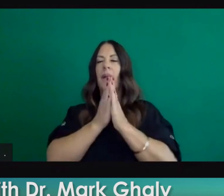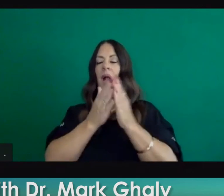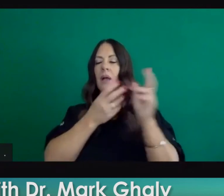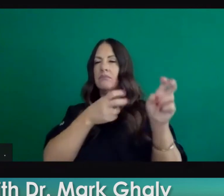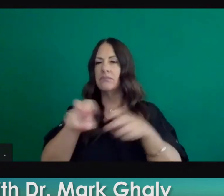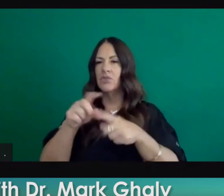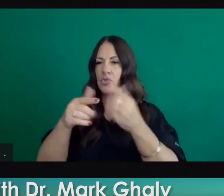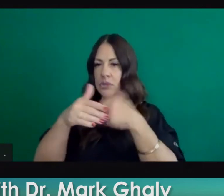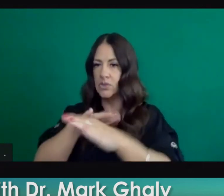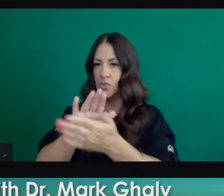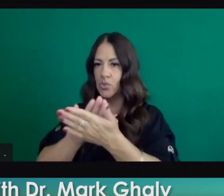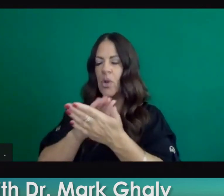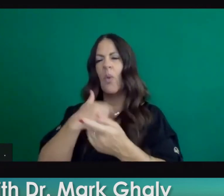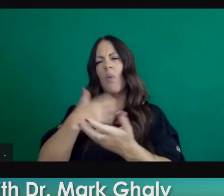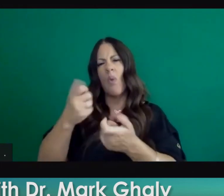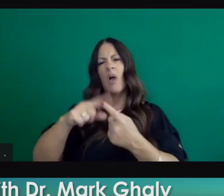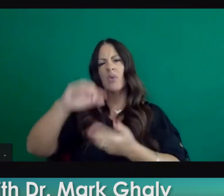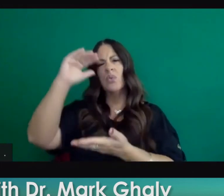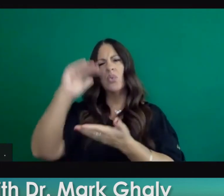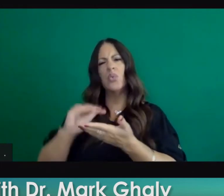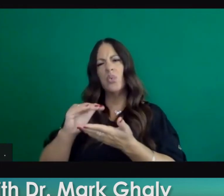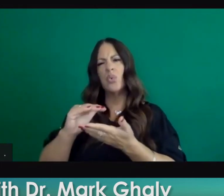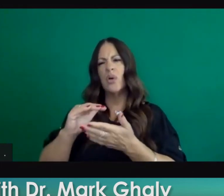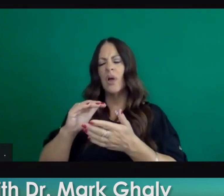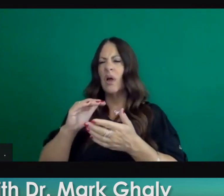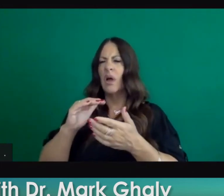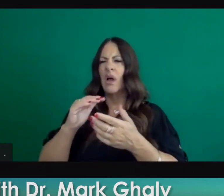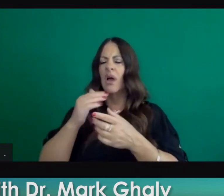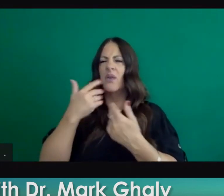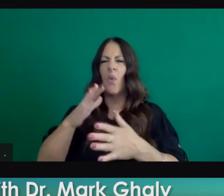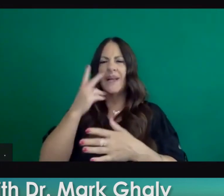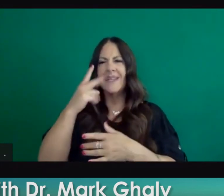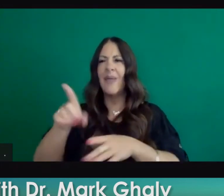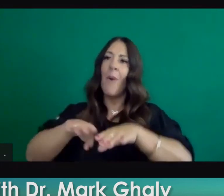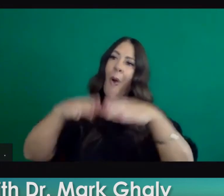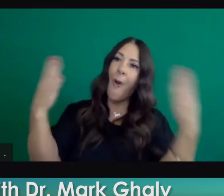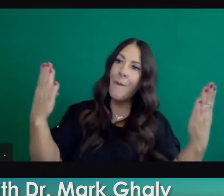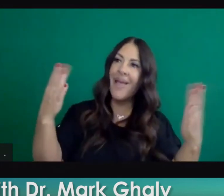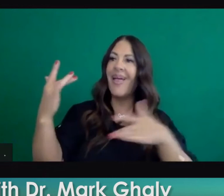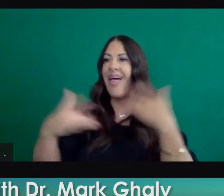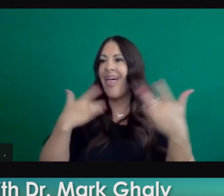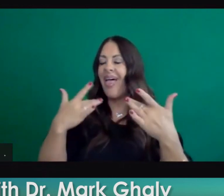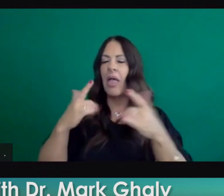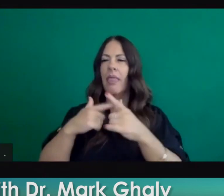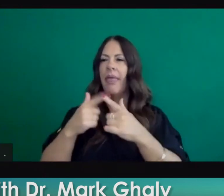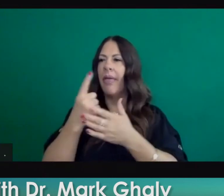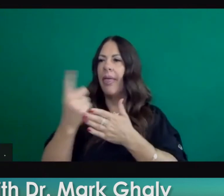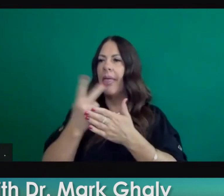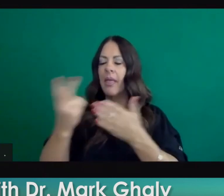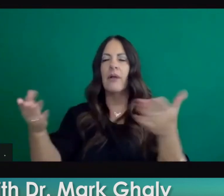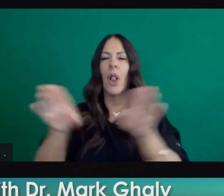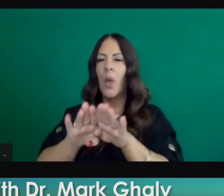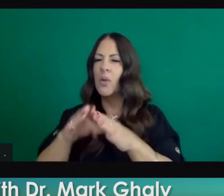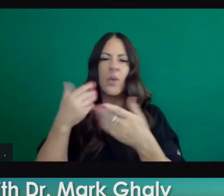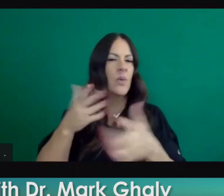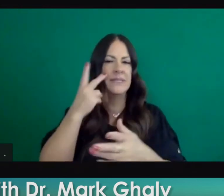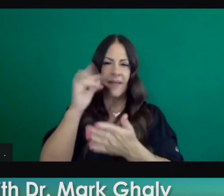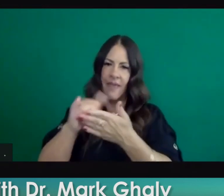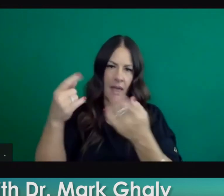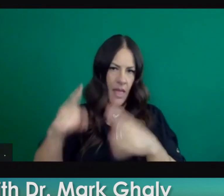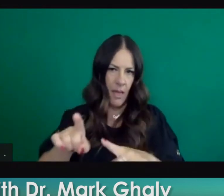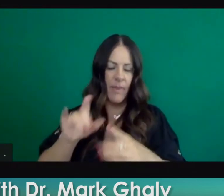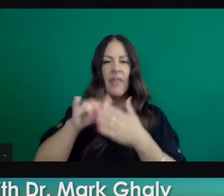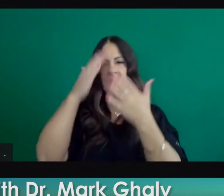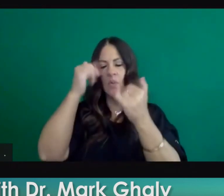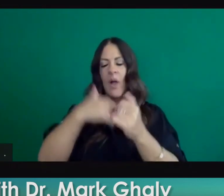threat to return back to closures and go entirely distance learning. We know it's going to be a process. We're working hard with some school